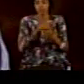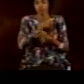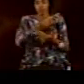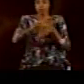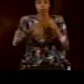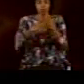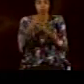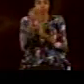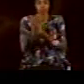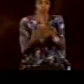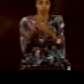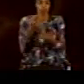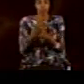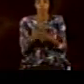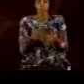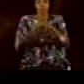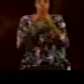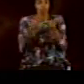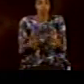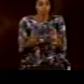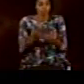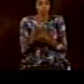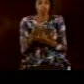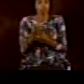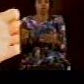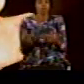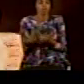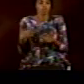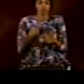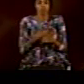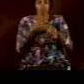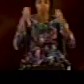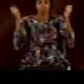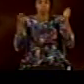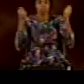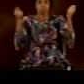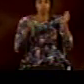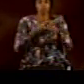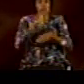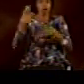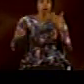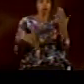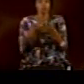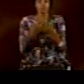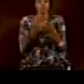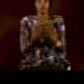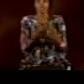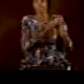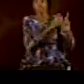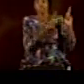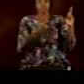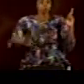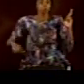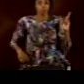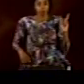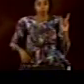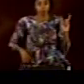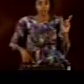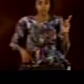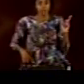world, breakthrough as we celebrate all that the Lord has done for us in the past year.